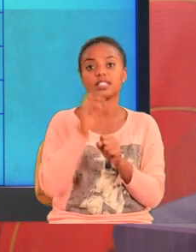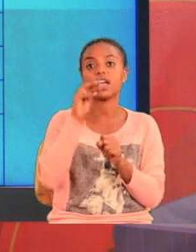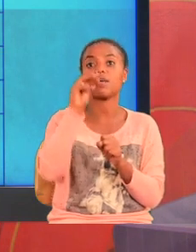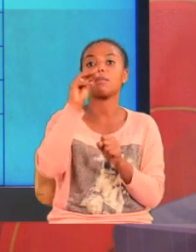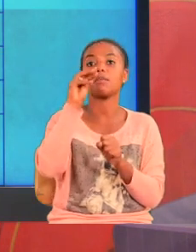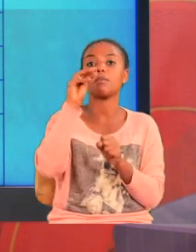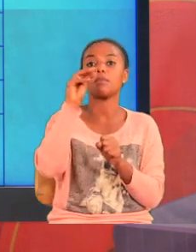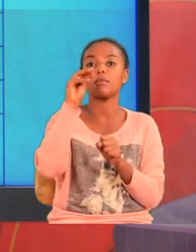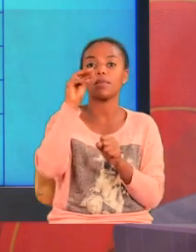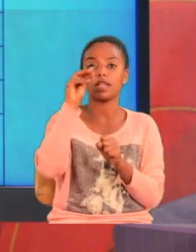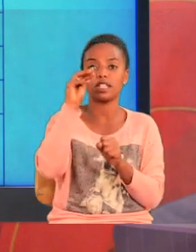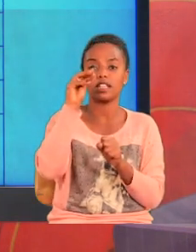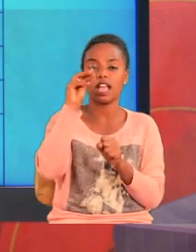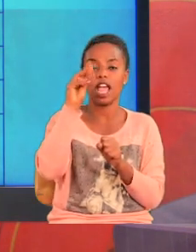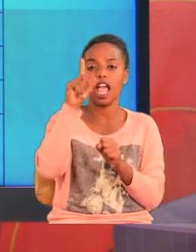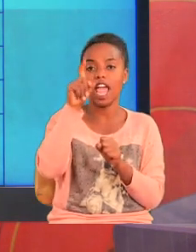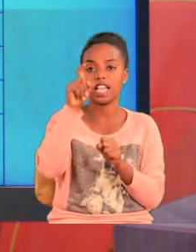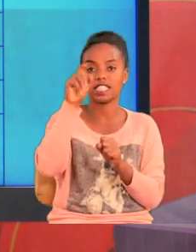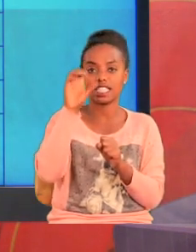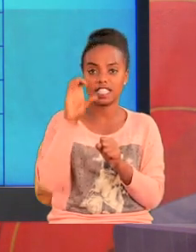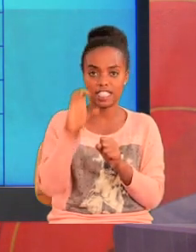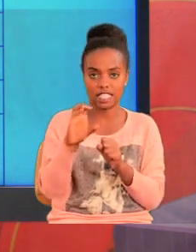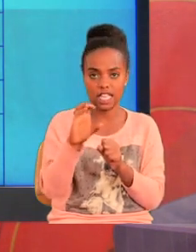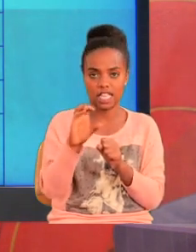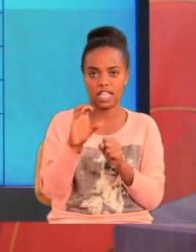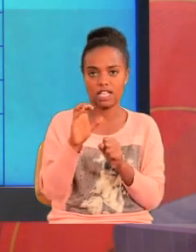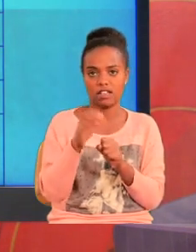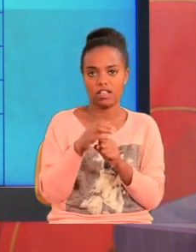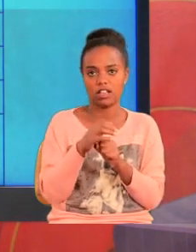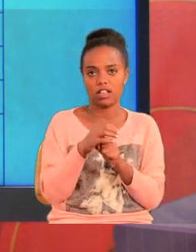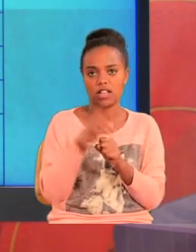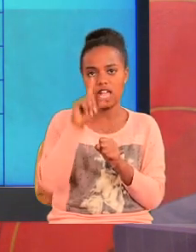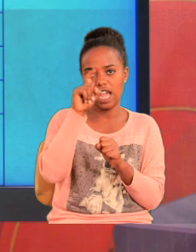we need to find XC. XC is